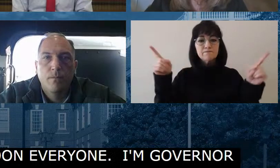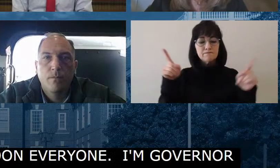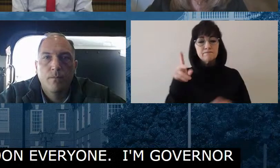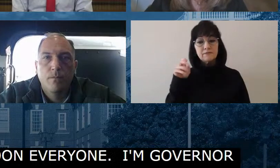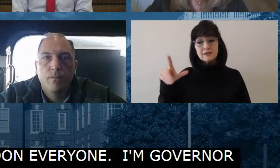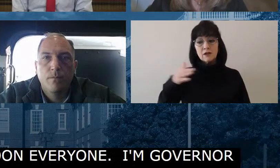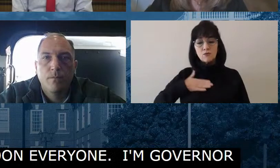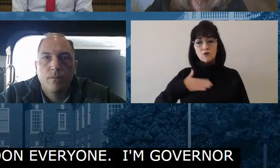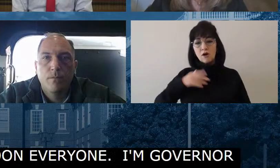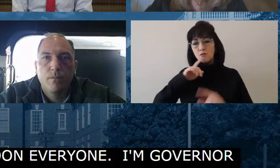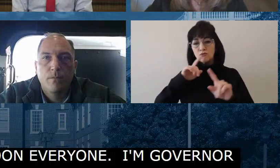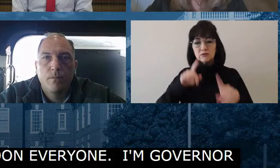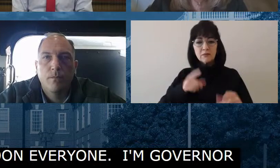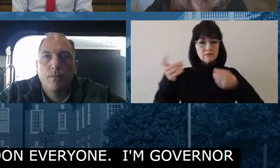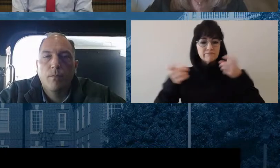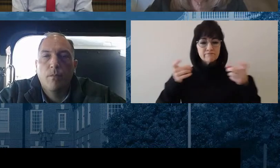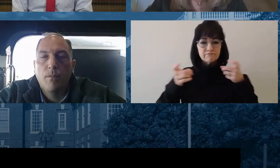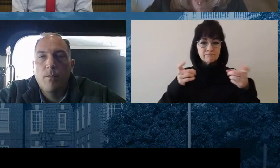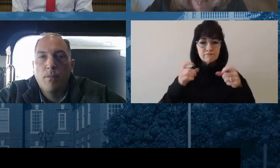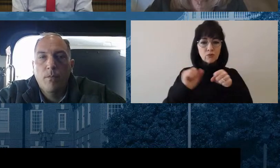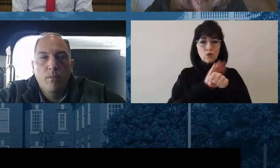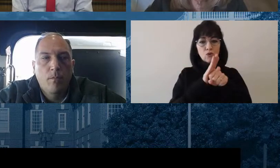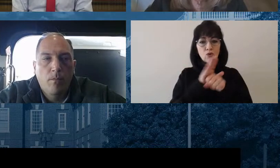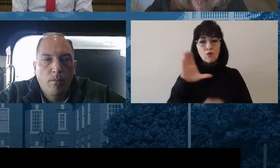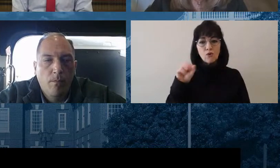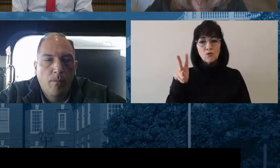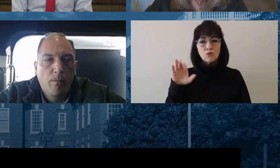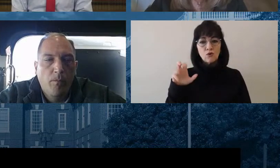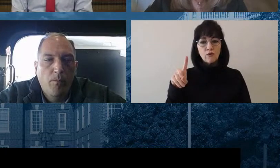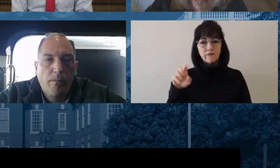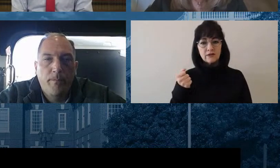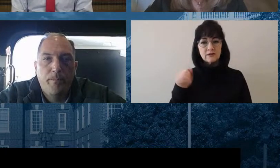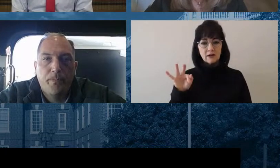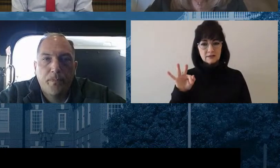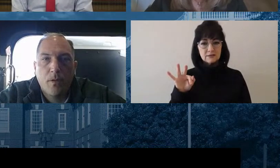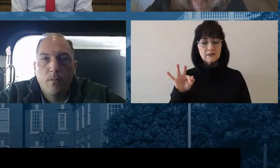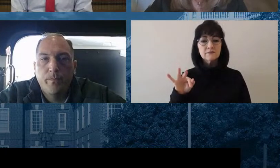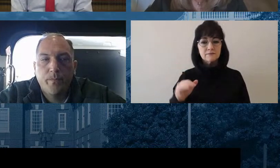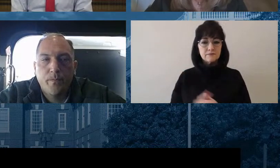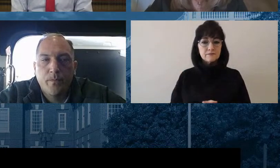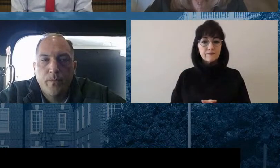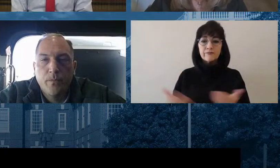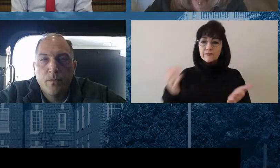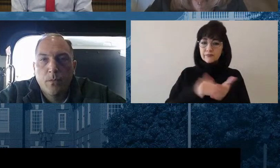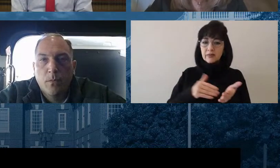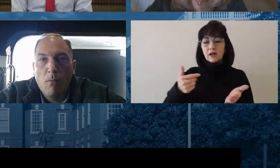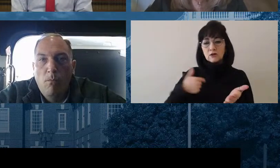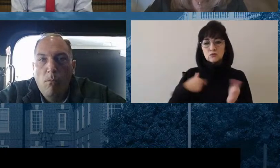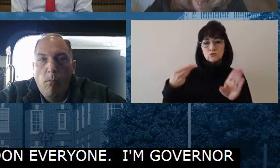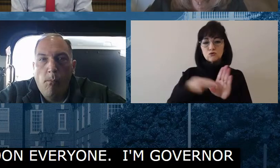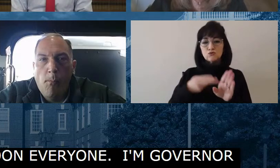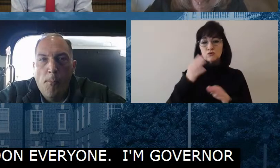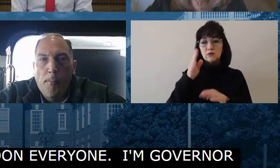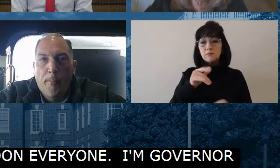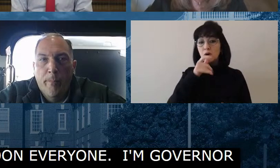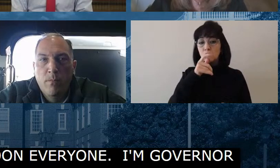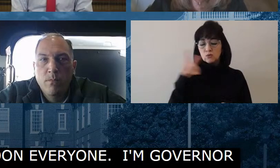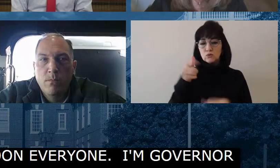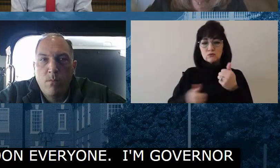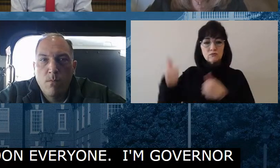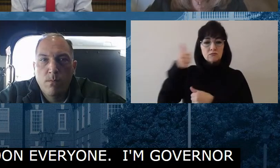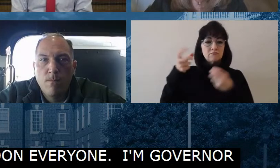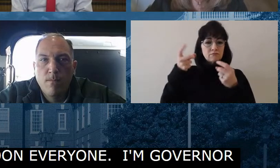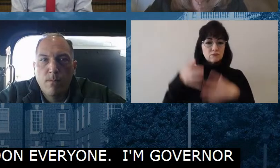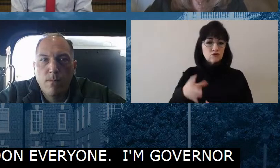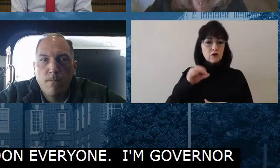COVID-19. Once again, we're joined today by the Director of the Division of Public Health, Dr. Carol Rattay. Thanks, Dr. Rattay,